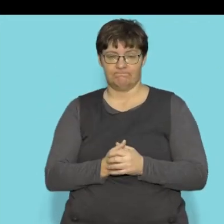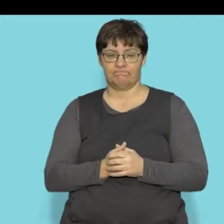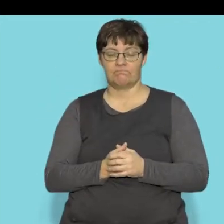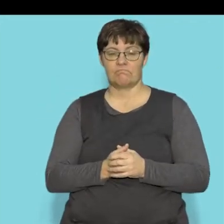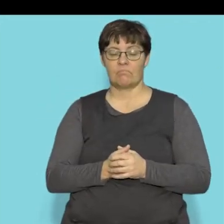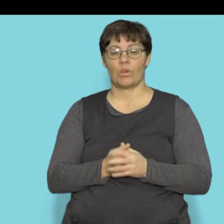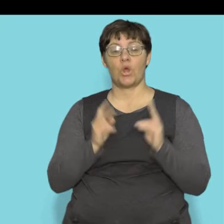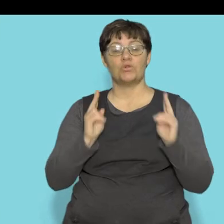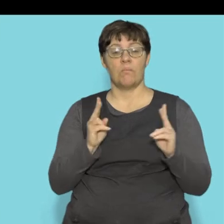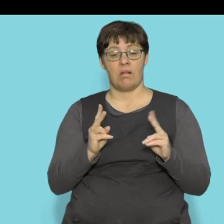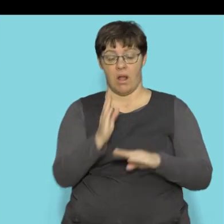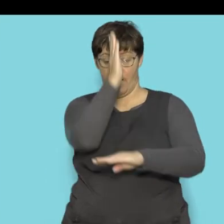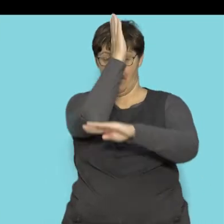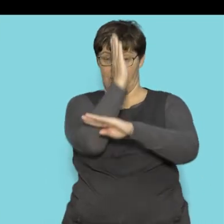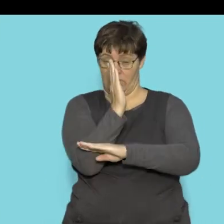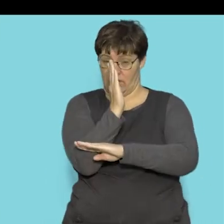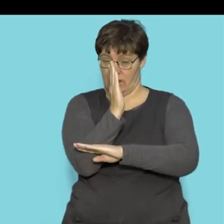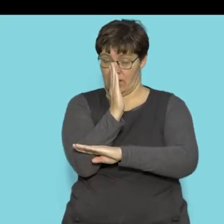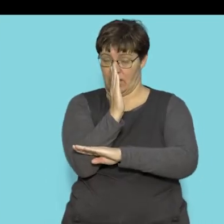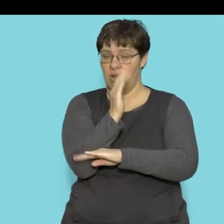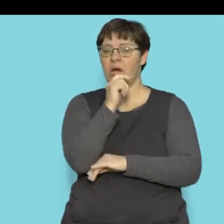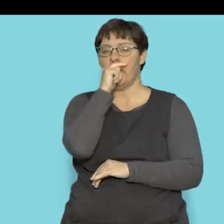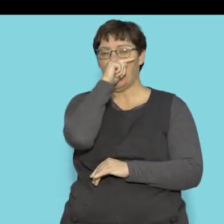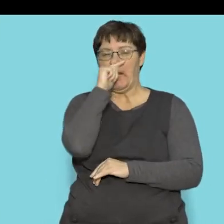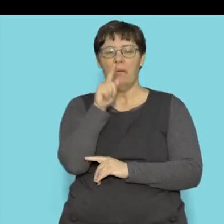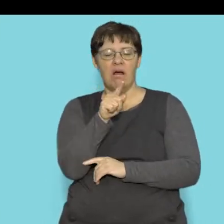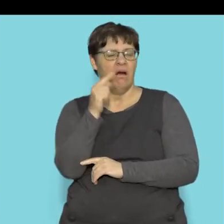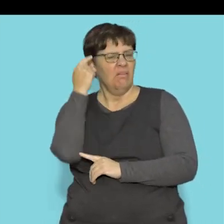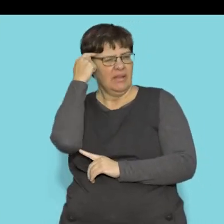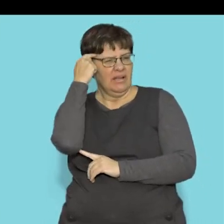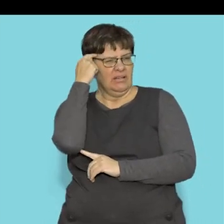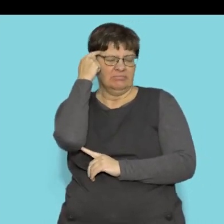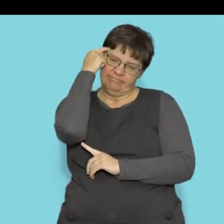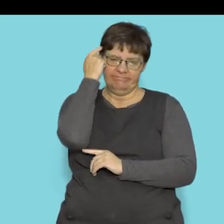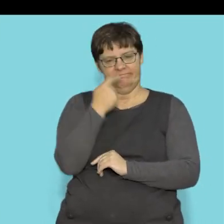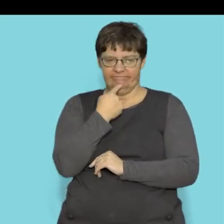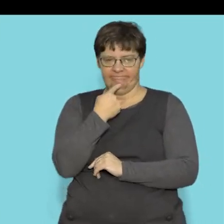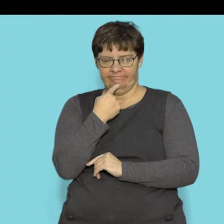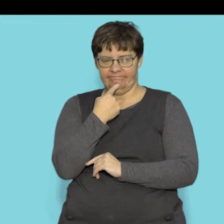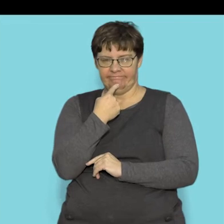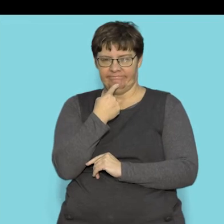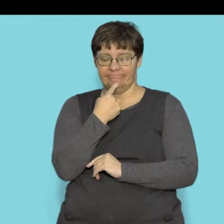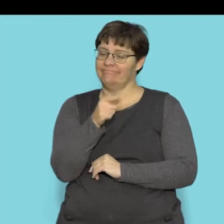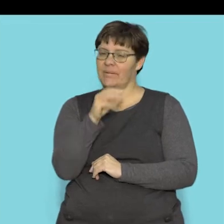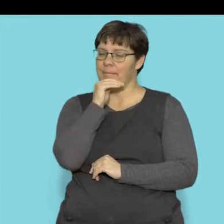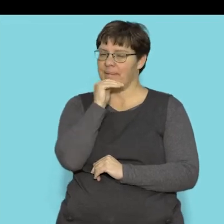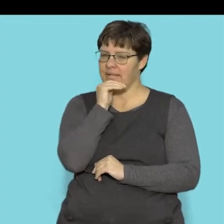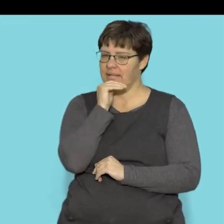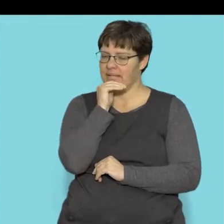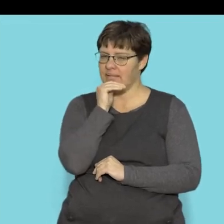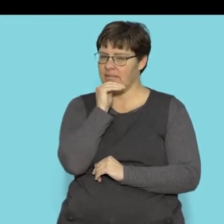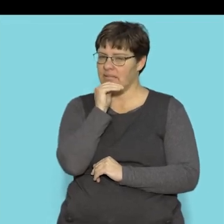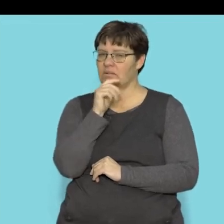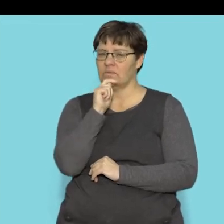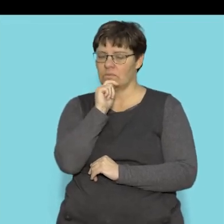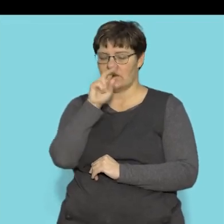traditionally, when I see the words perpendicular height, I often end up thinking, okay, well, this means that I'm probably going to